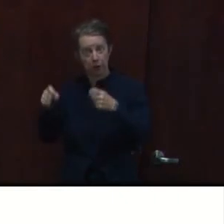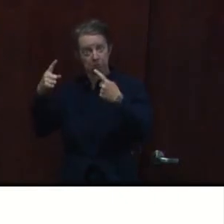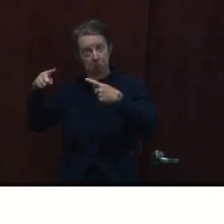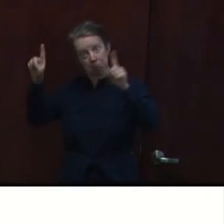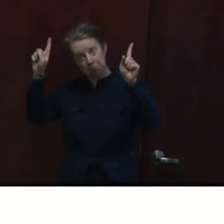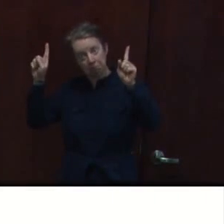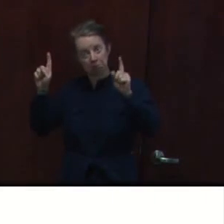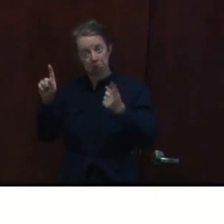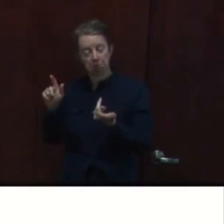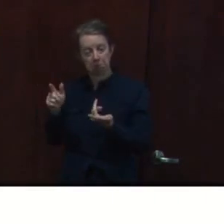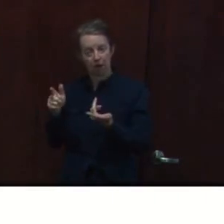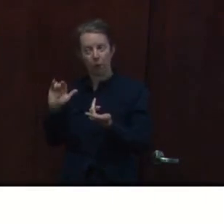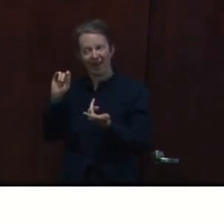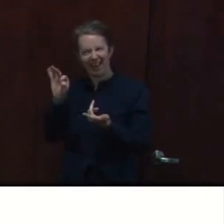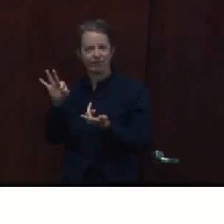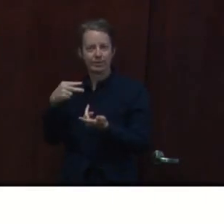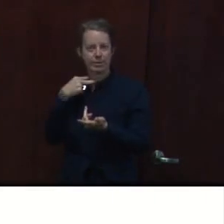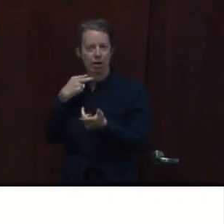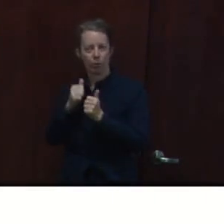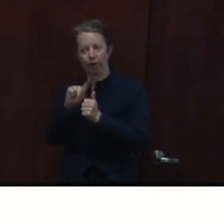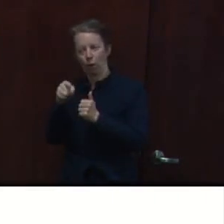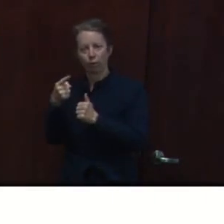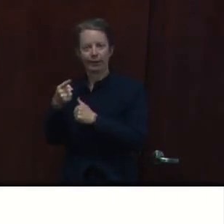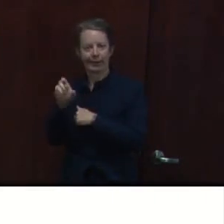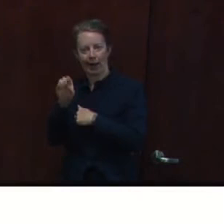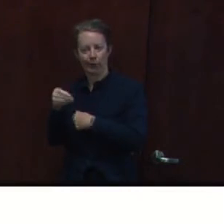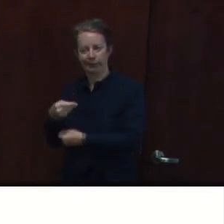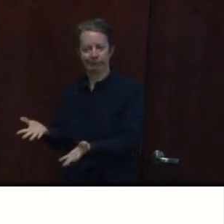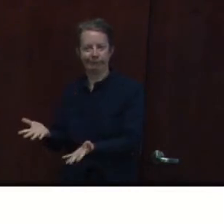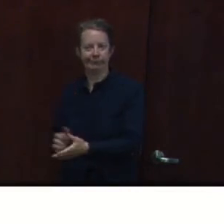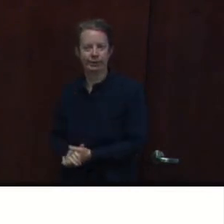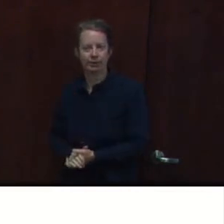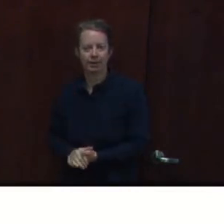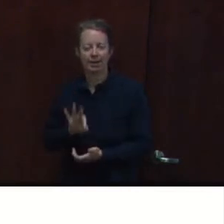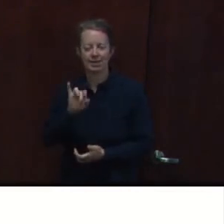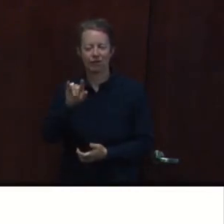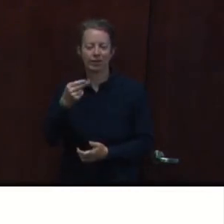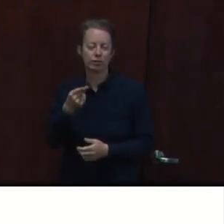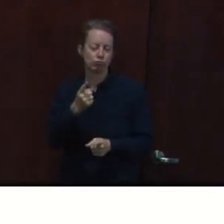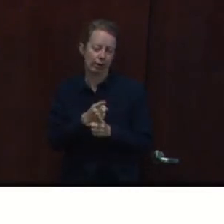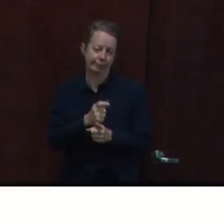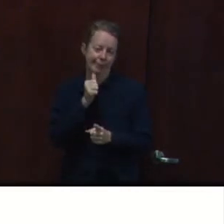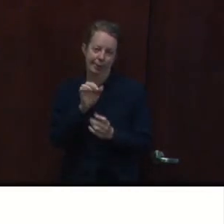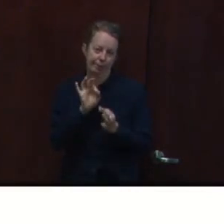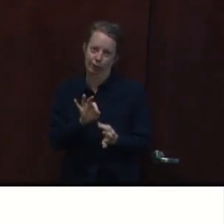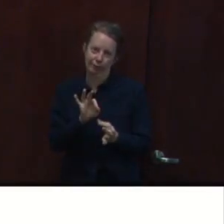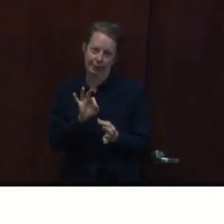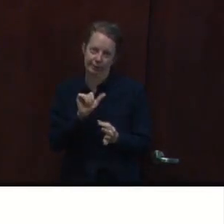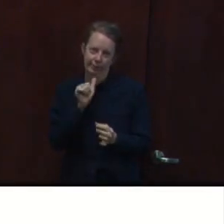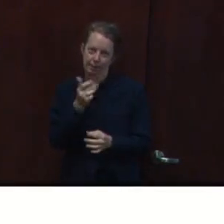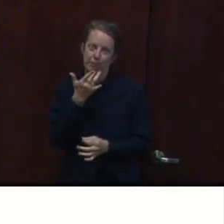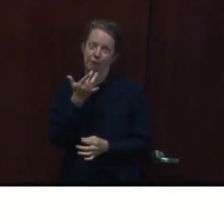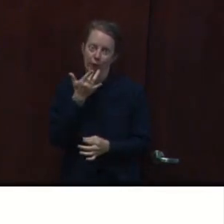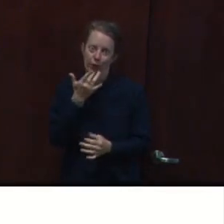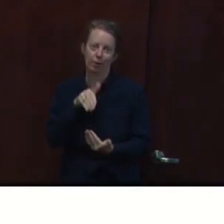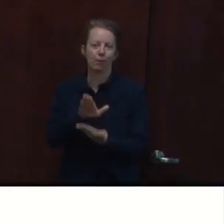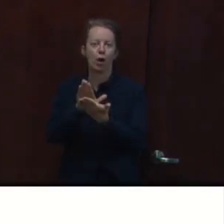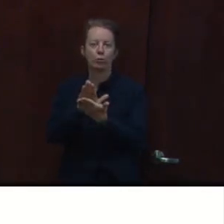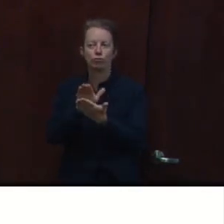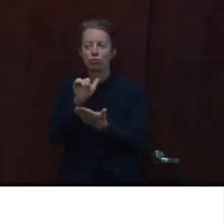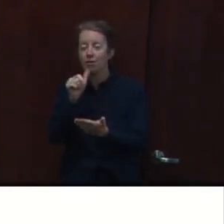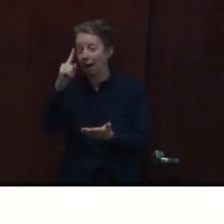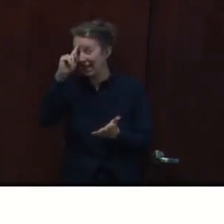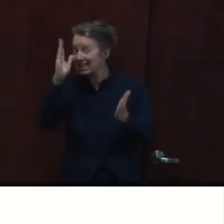some reason, we were in that scenario. Correct. Not ideal and frankly not anticipated, but part of my